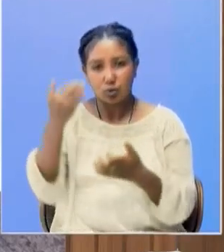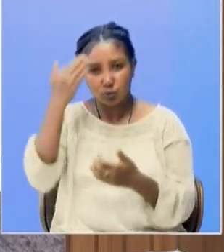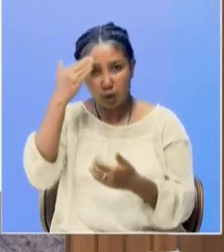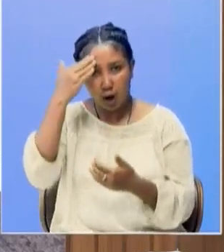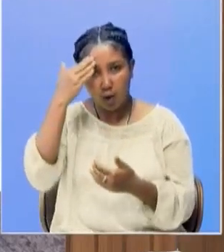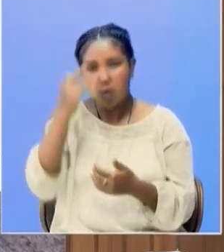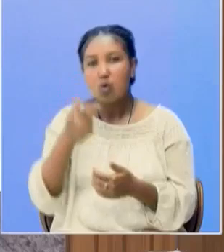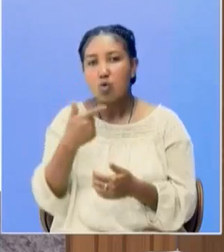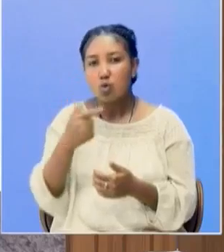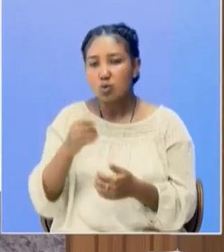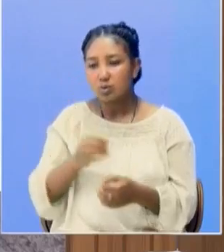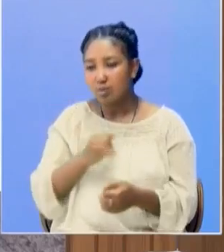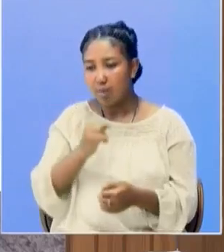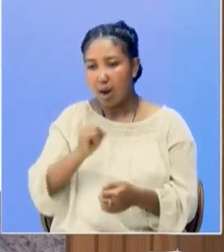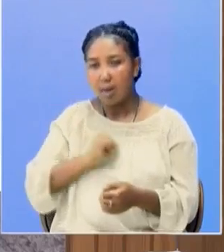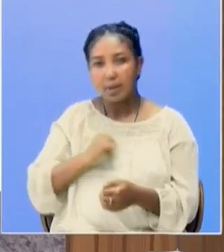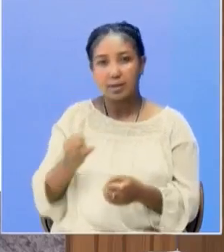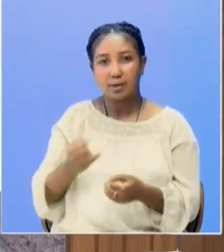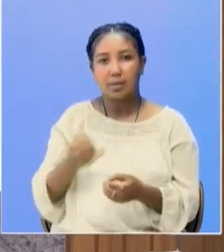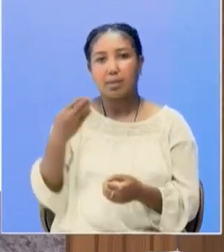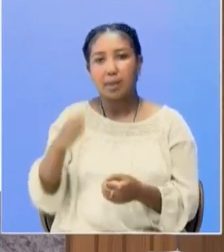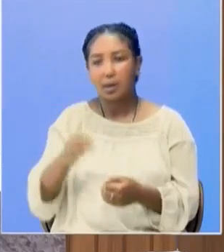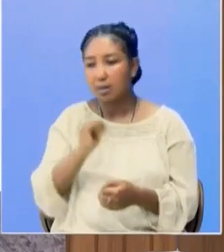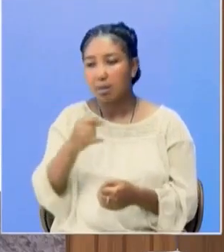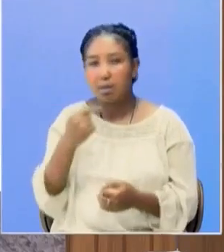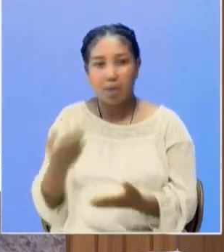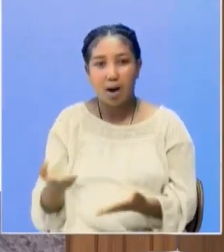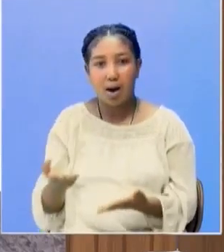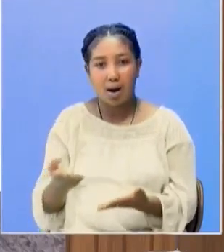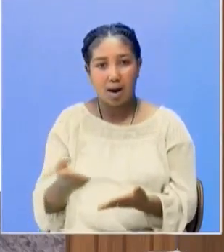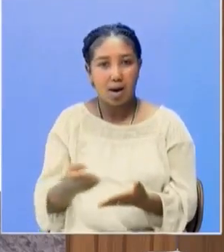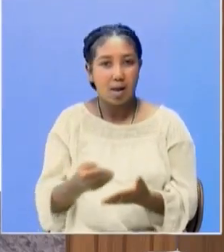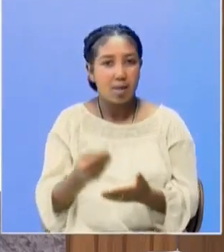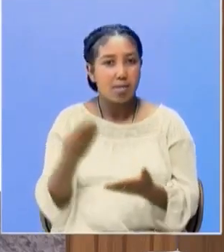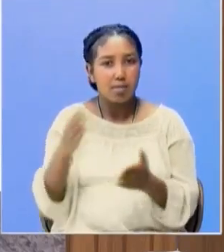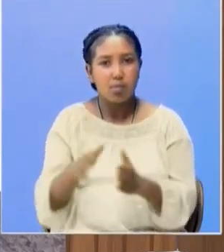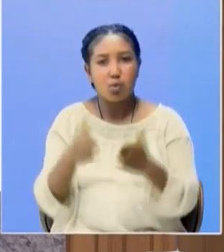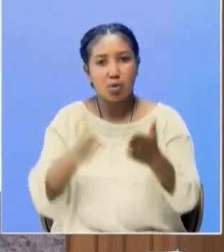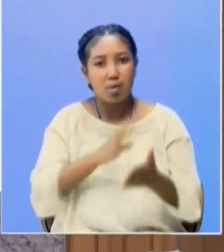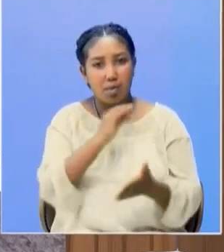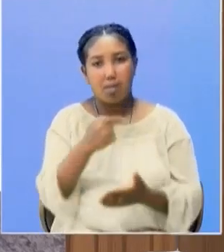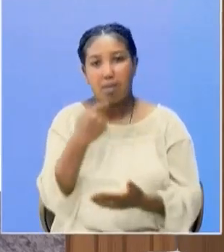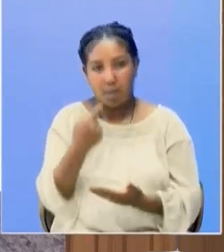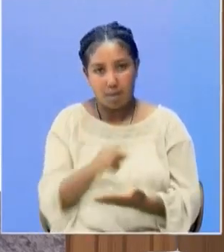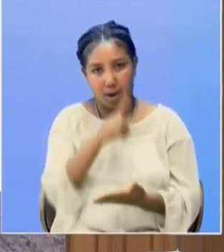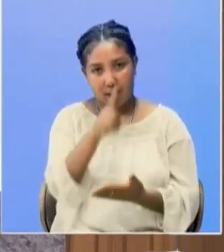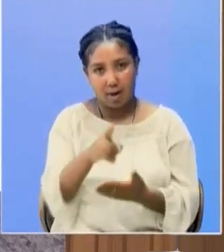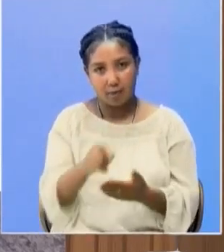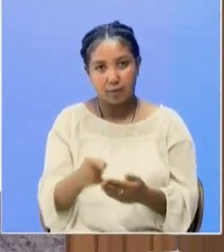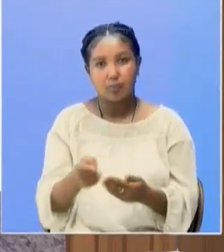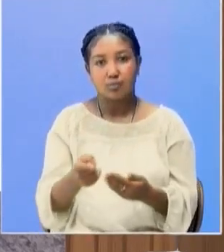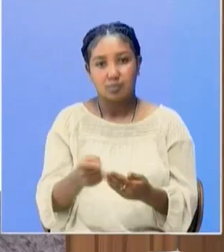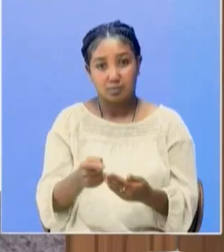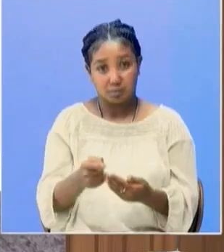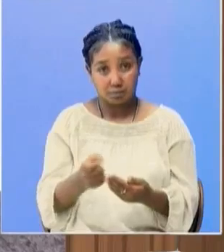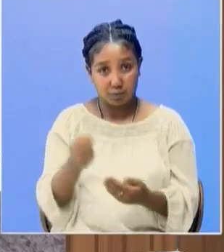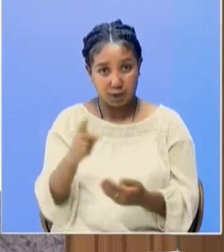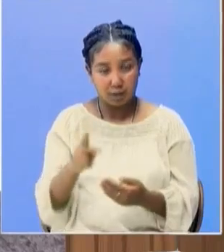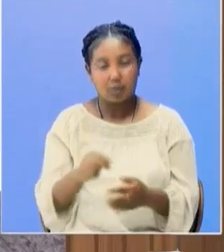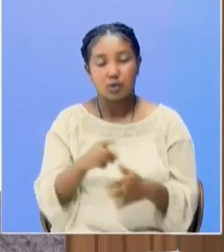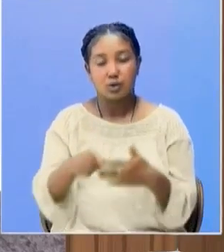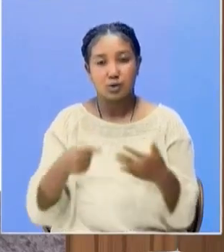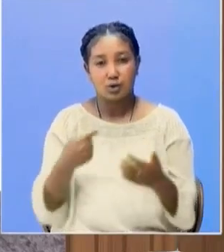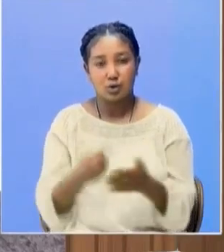know who owns that pen, that pencil, that book, and something else. It belongs to someone, isn't it?